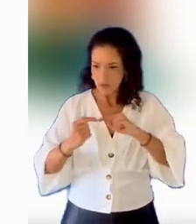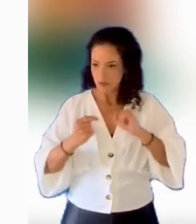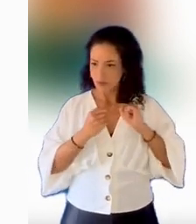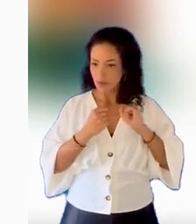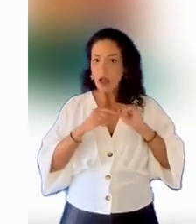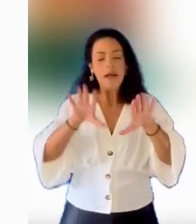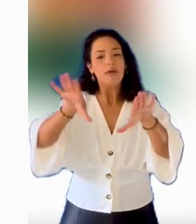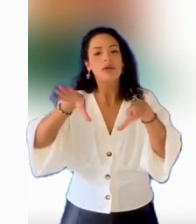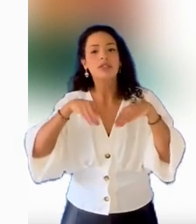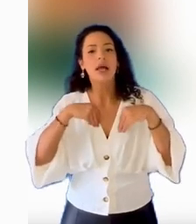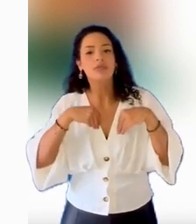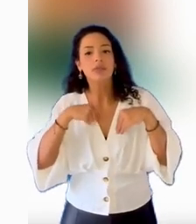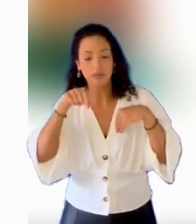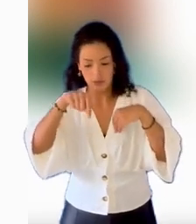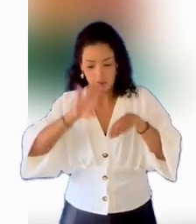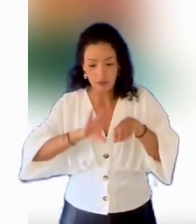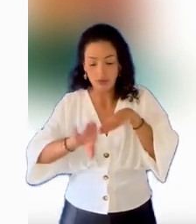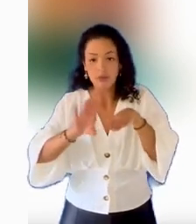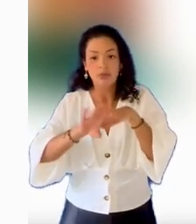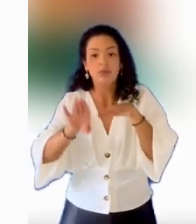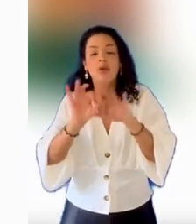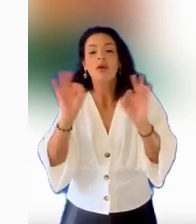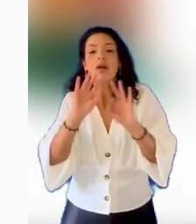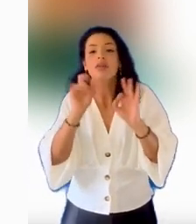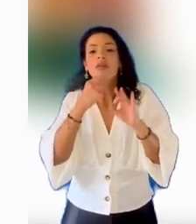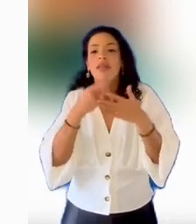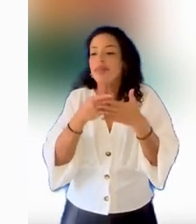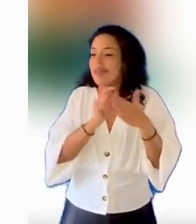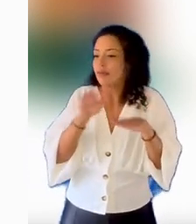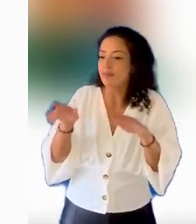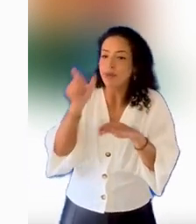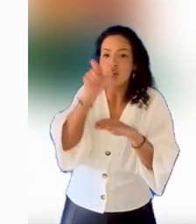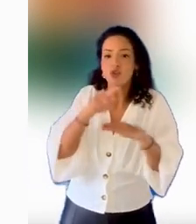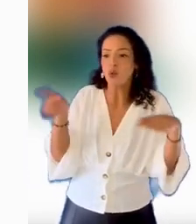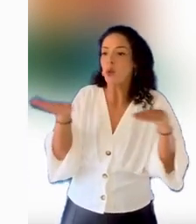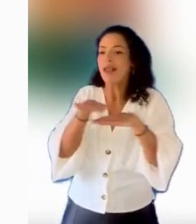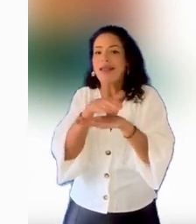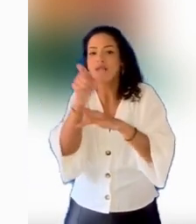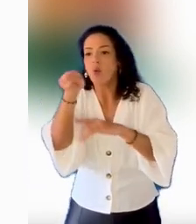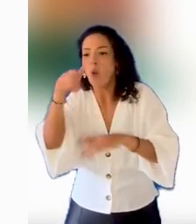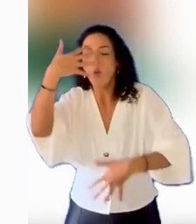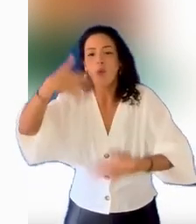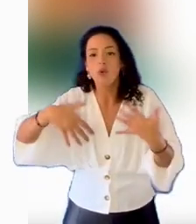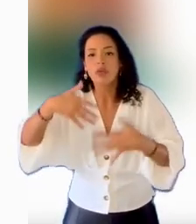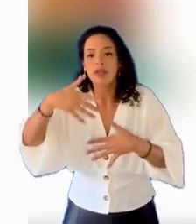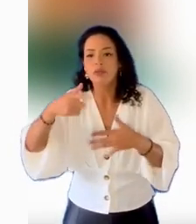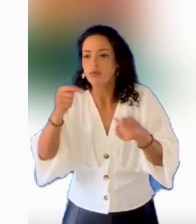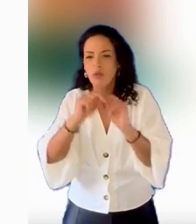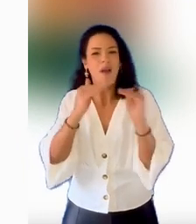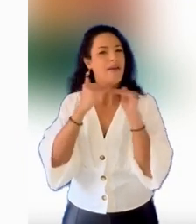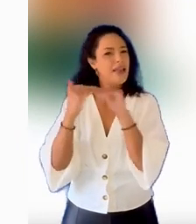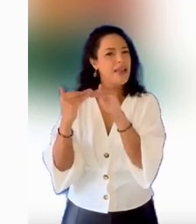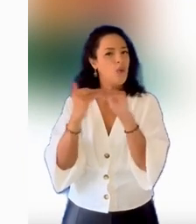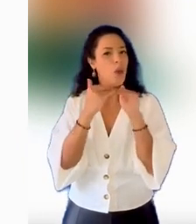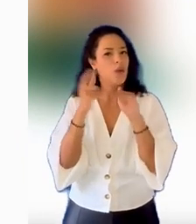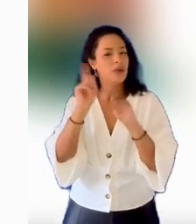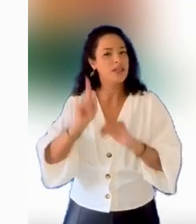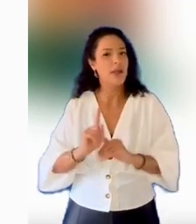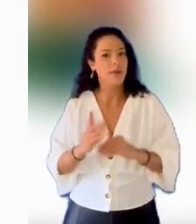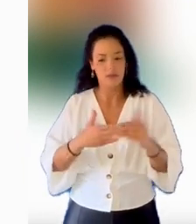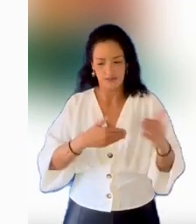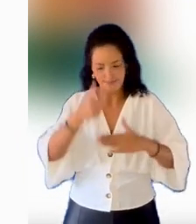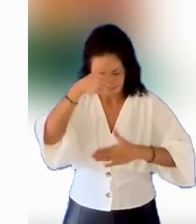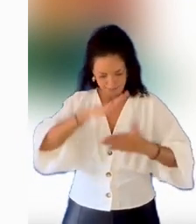In trauma-informed practice, there is no wounded and no healer. We sit beside someone in their darkness as their equal, no matter how experienced we